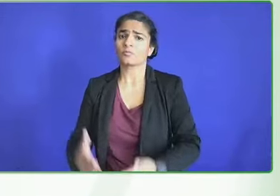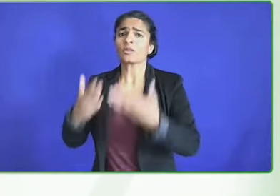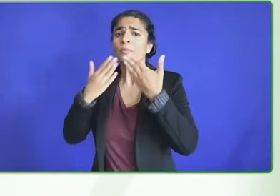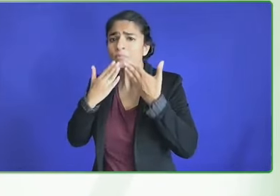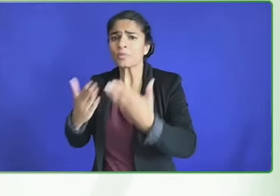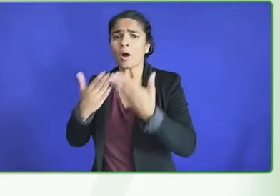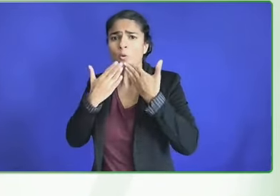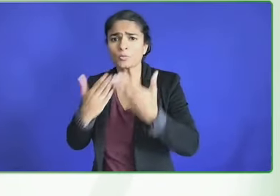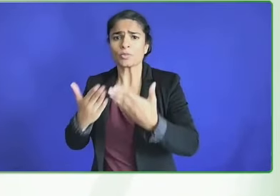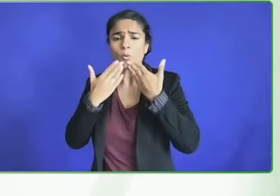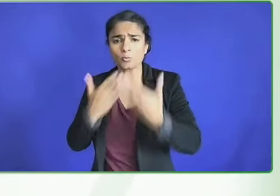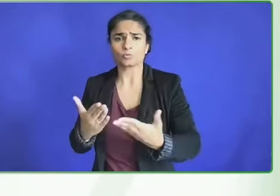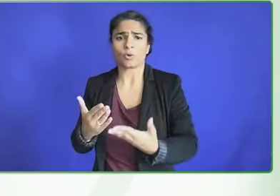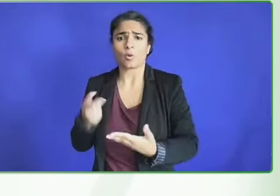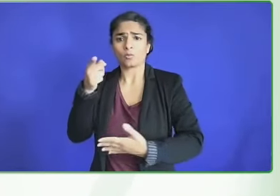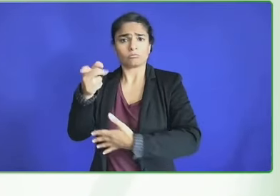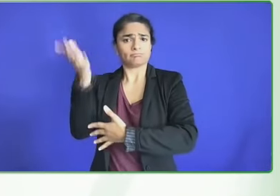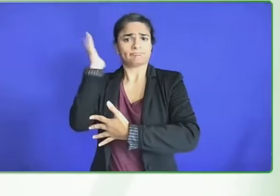online?